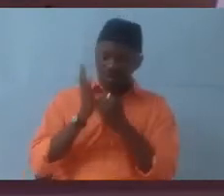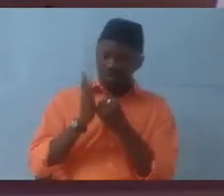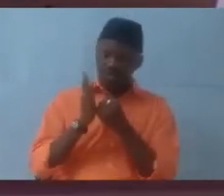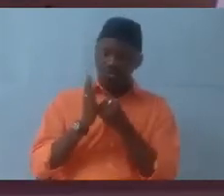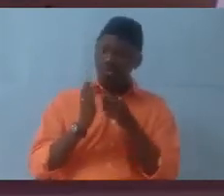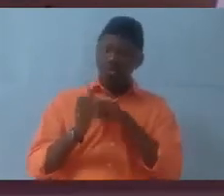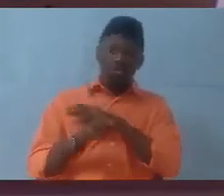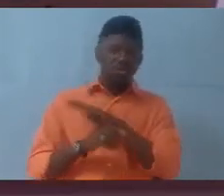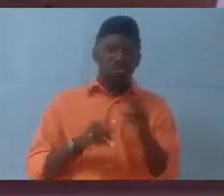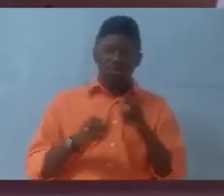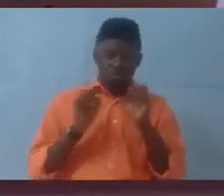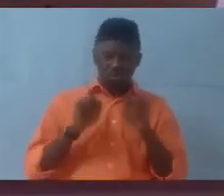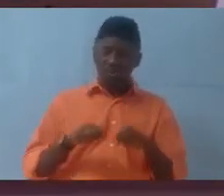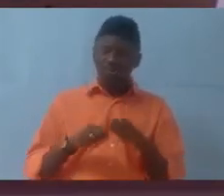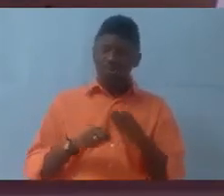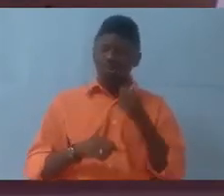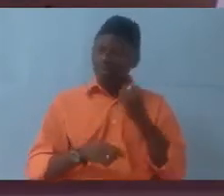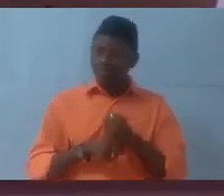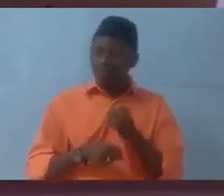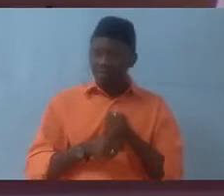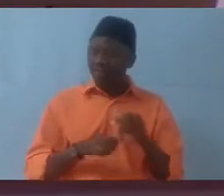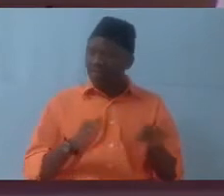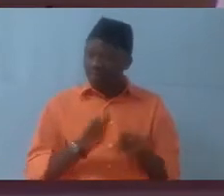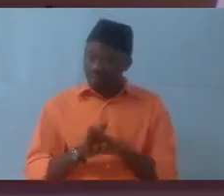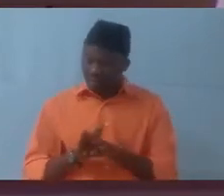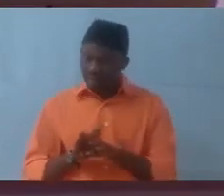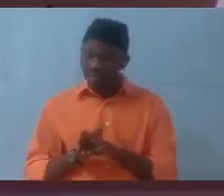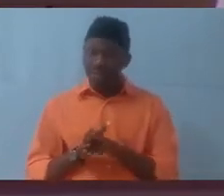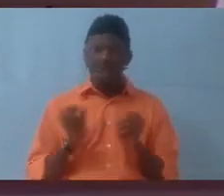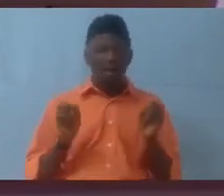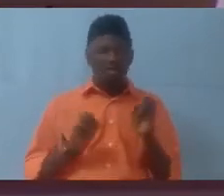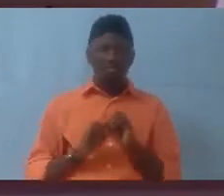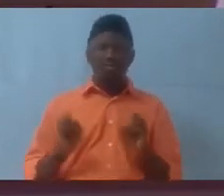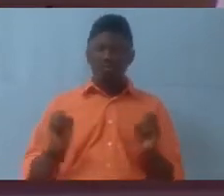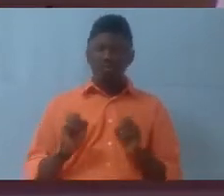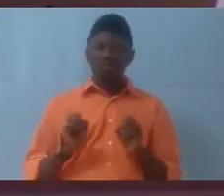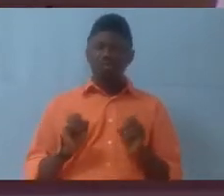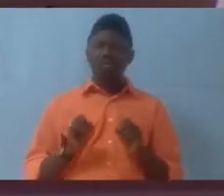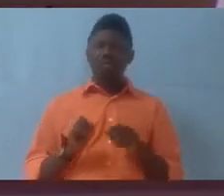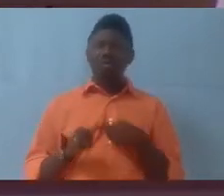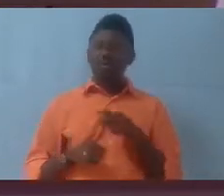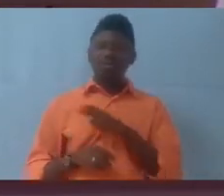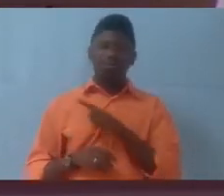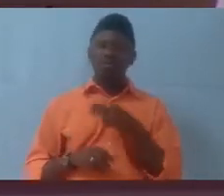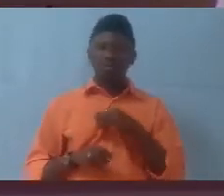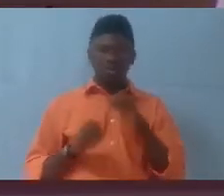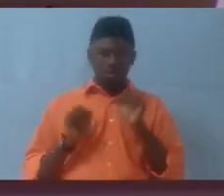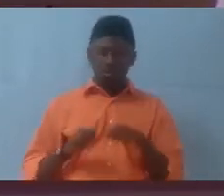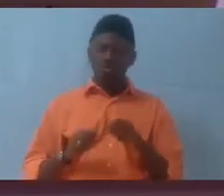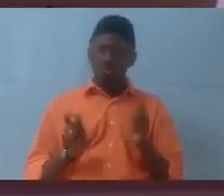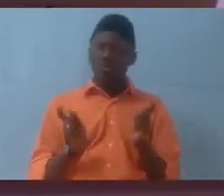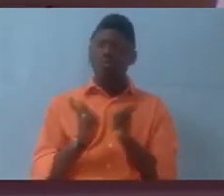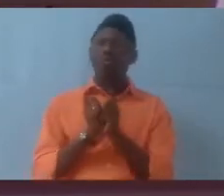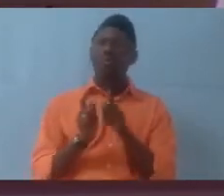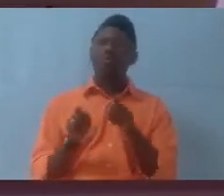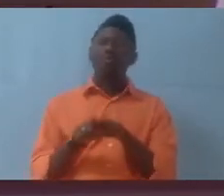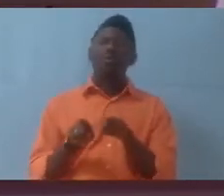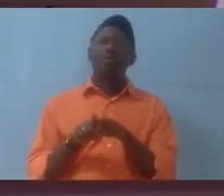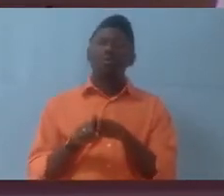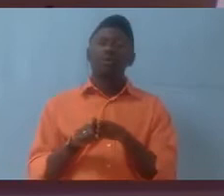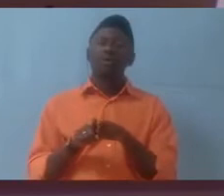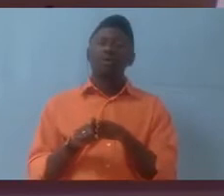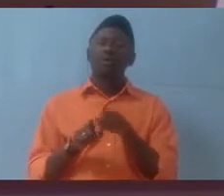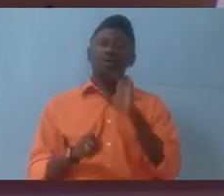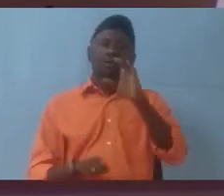Gomez comme comme bir momuna mënuñ ko na safaral and you could not meet with the CJ on these issues that the magistrates